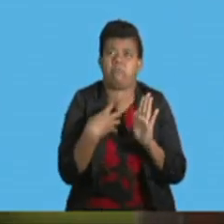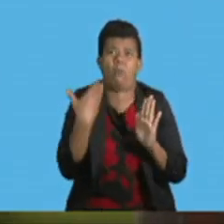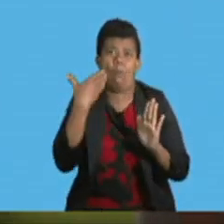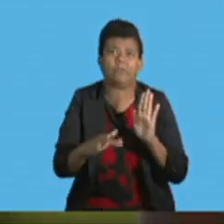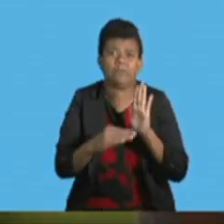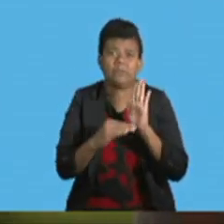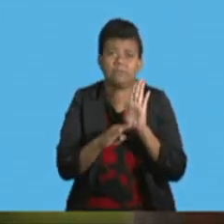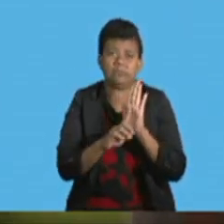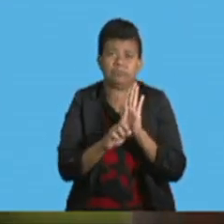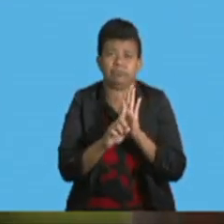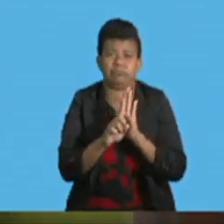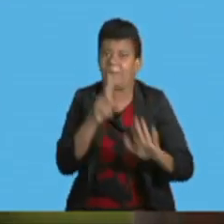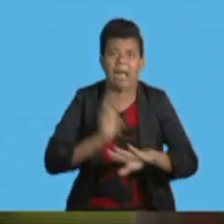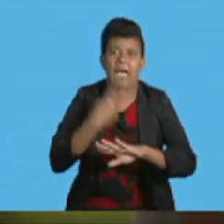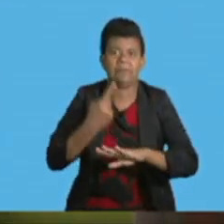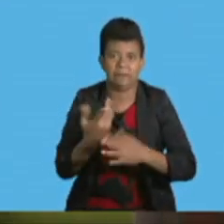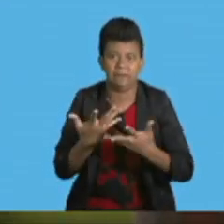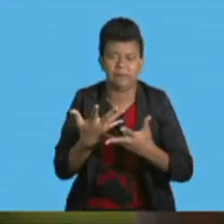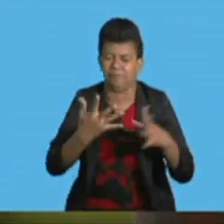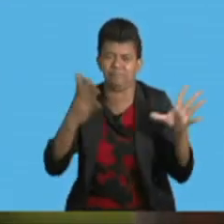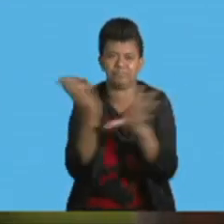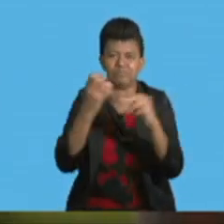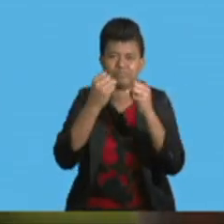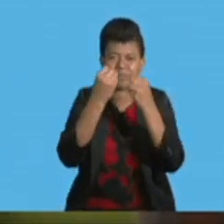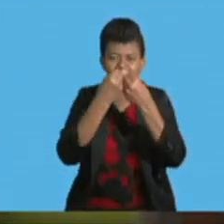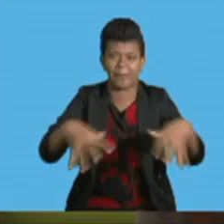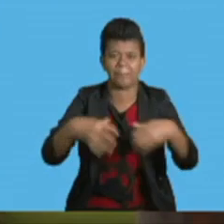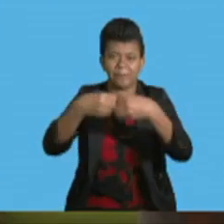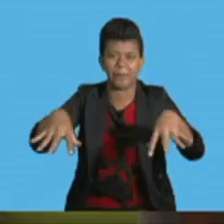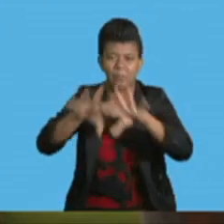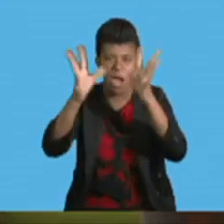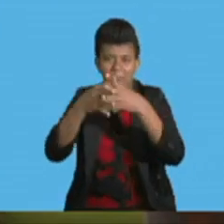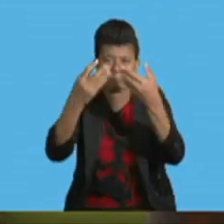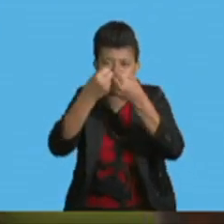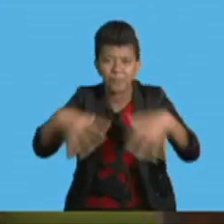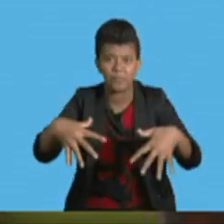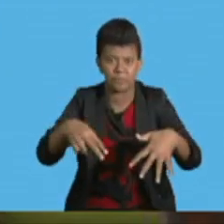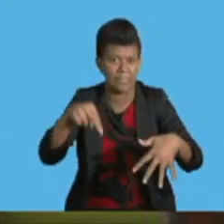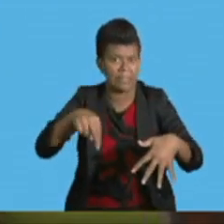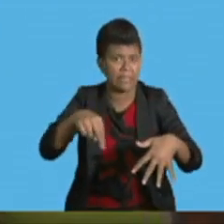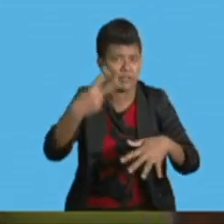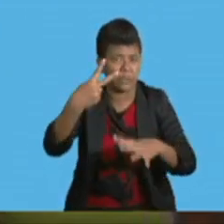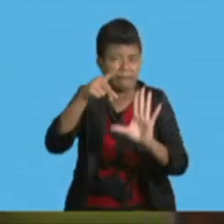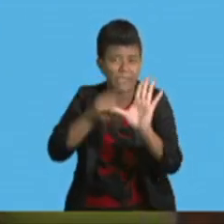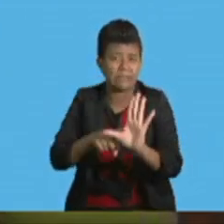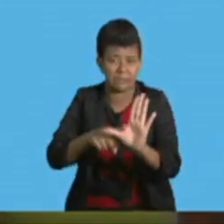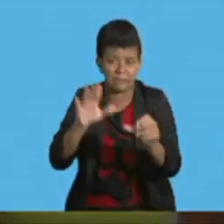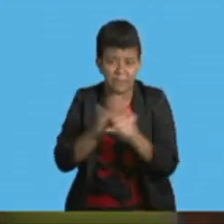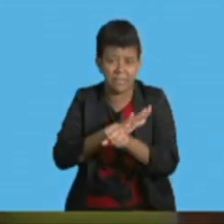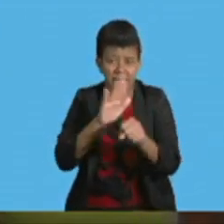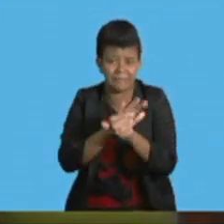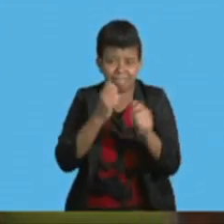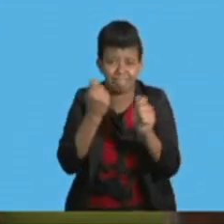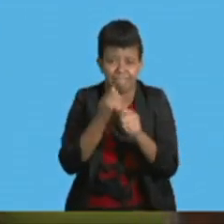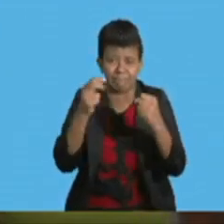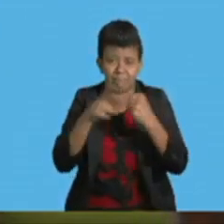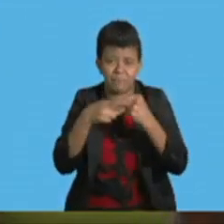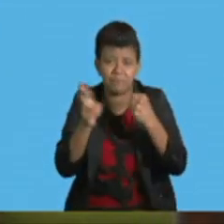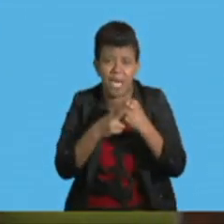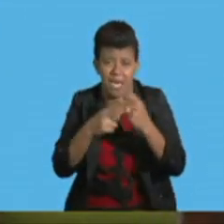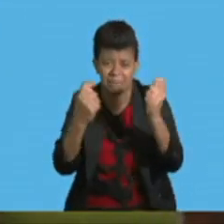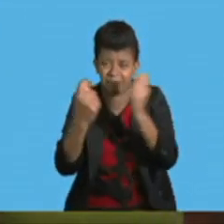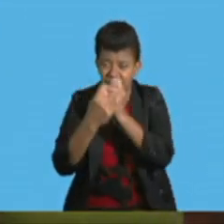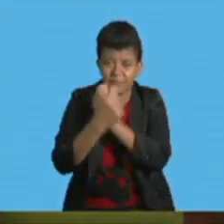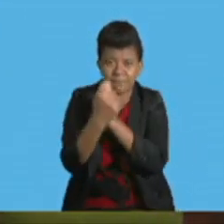late to turn back. So we have 12 years. Only 12 years to make some fundamental changes to the way we do things in the world. That's why the work